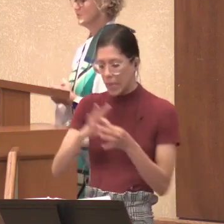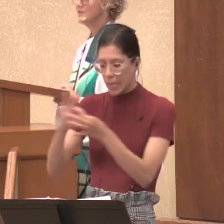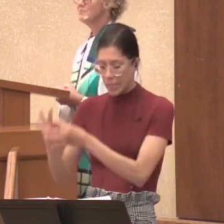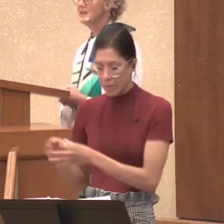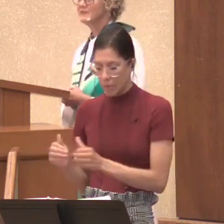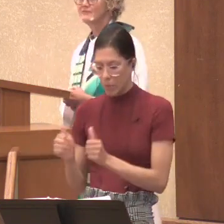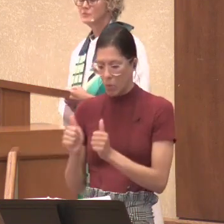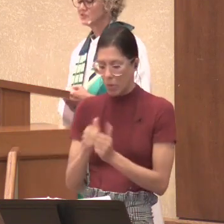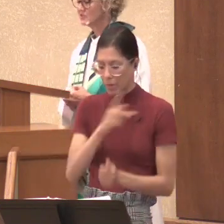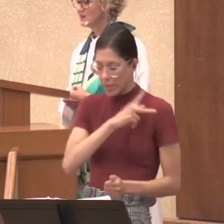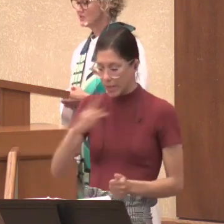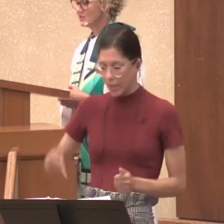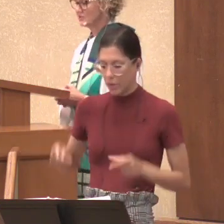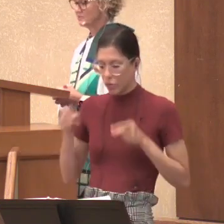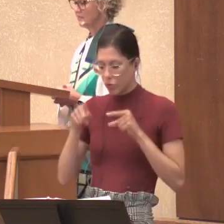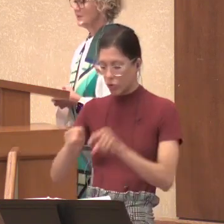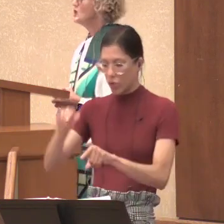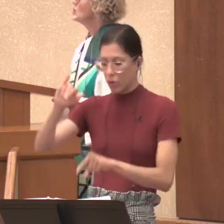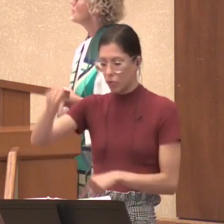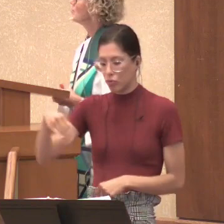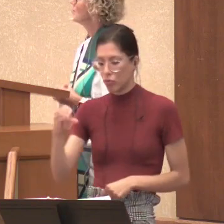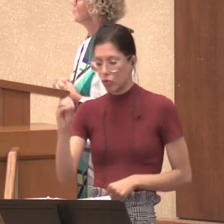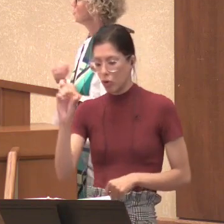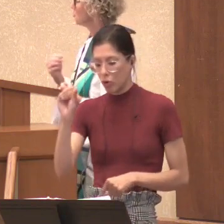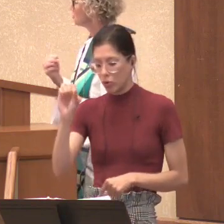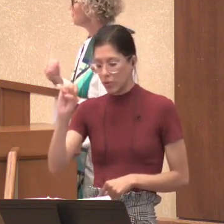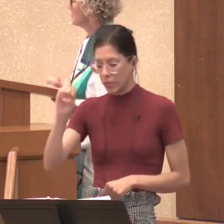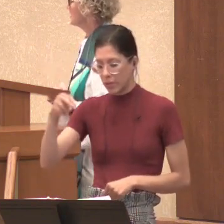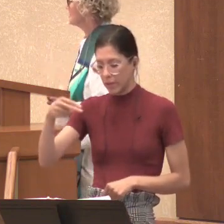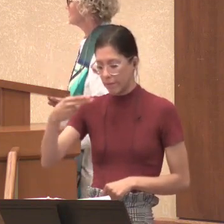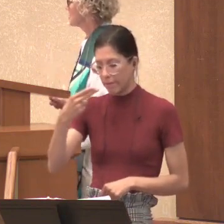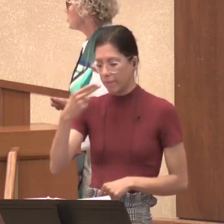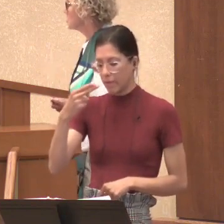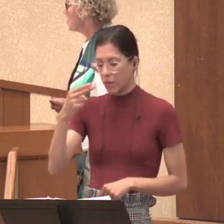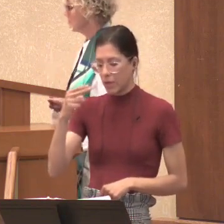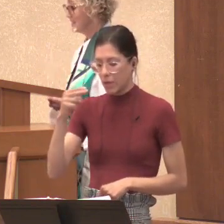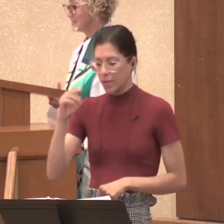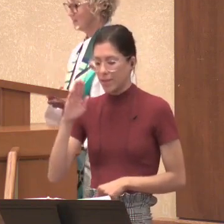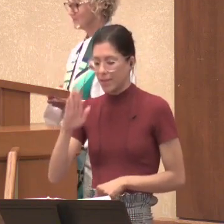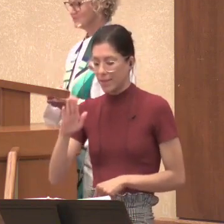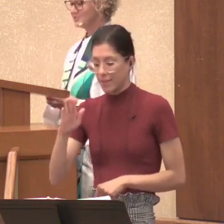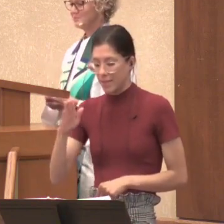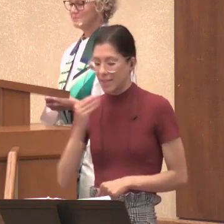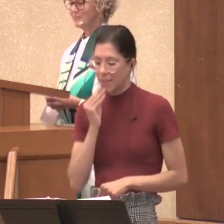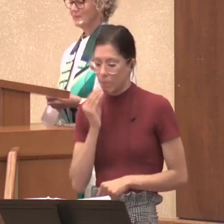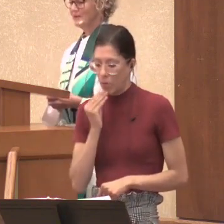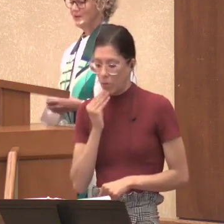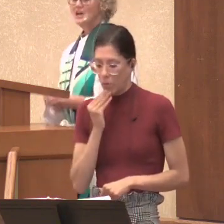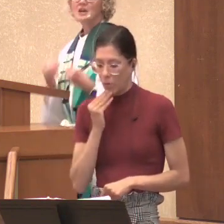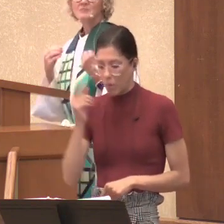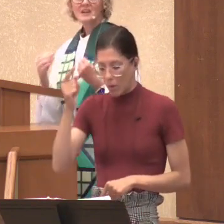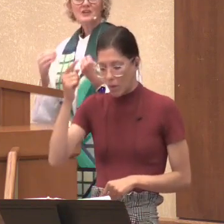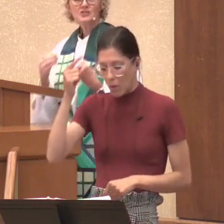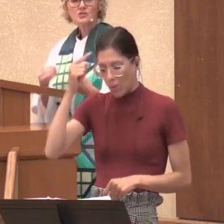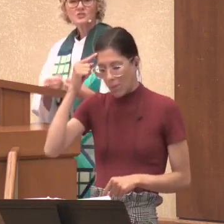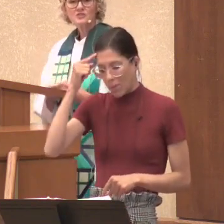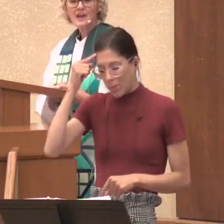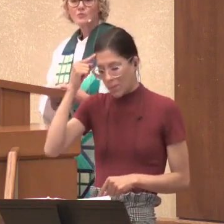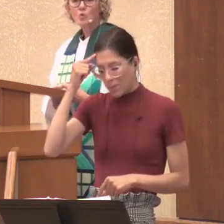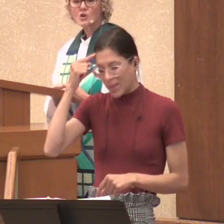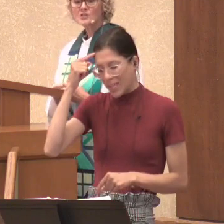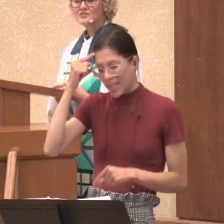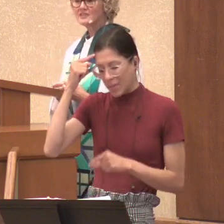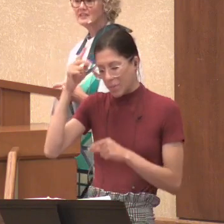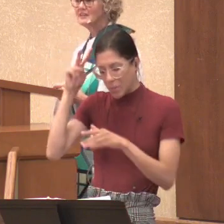drought that made food scarce. You might remember Joseph and his coat of many colors. Because Joseph